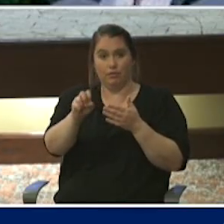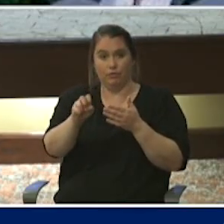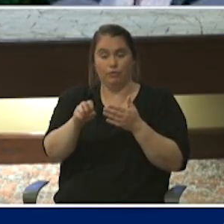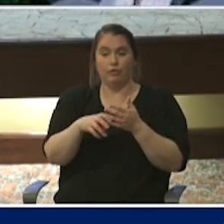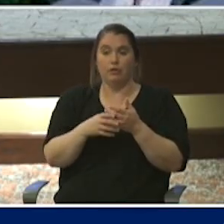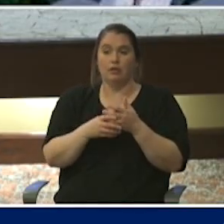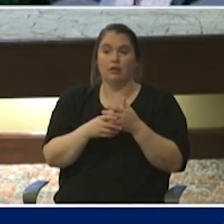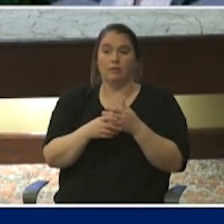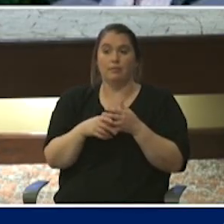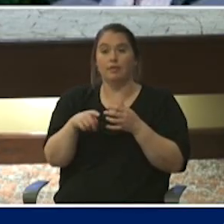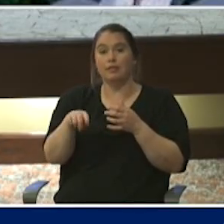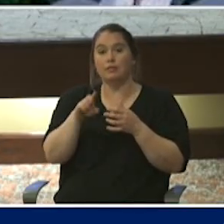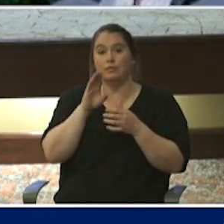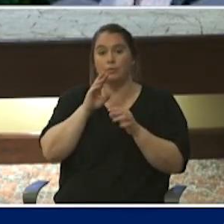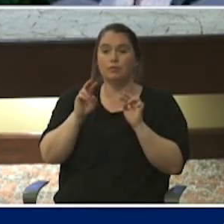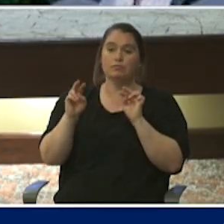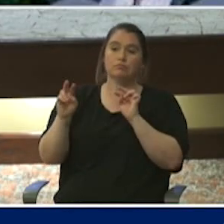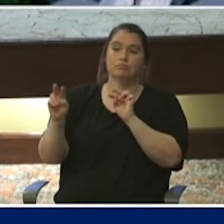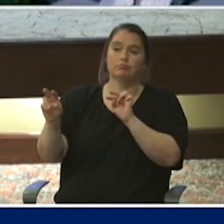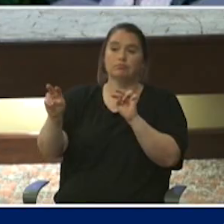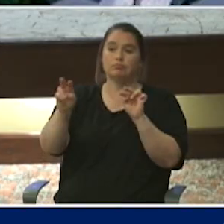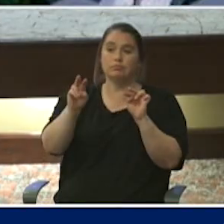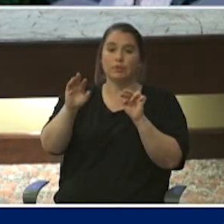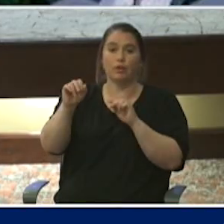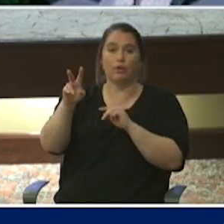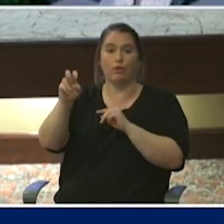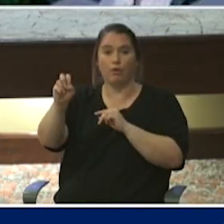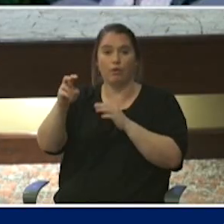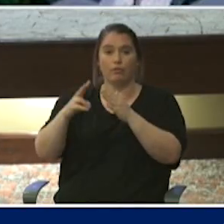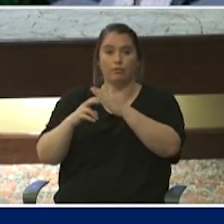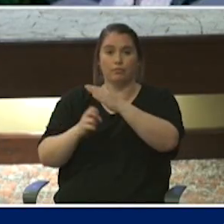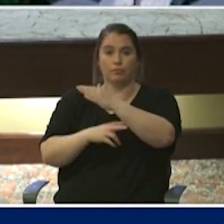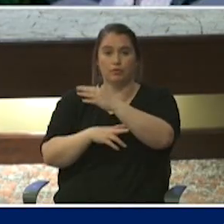overlook the Cove Bridge, and the water feature.